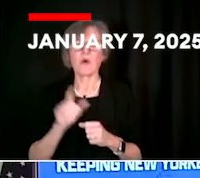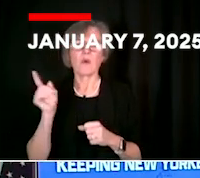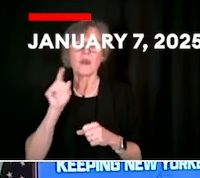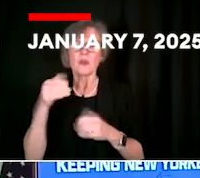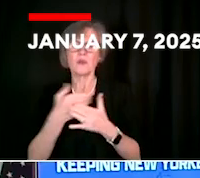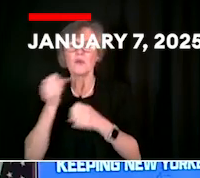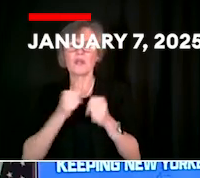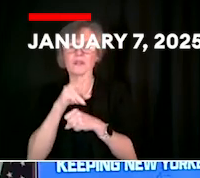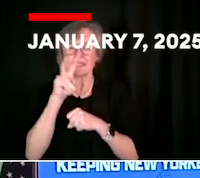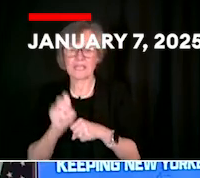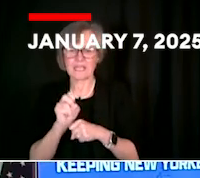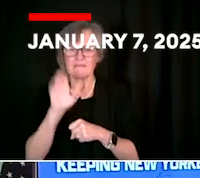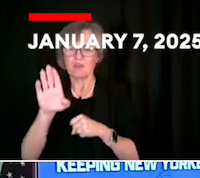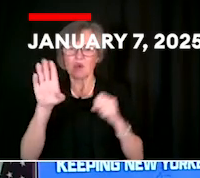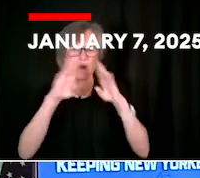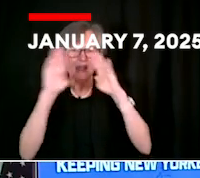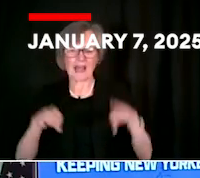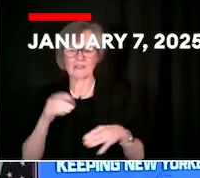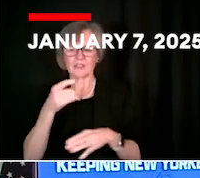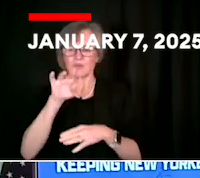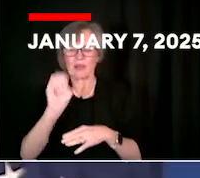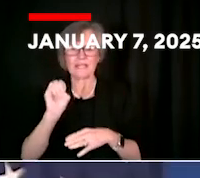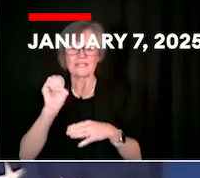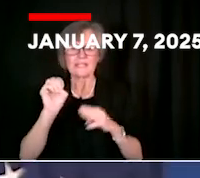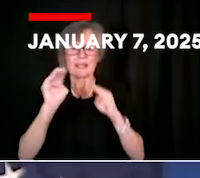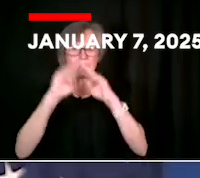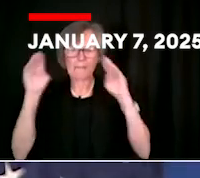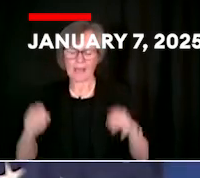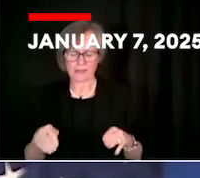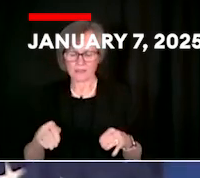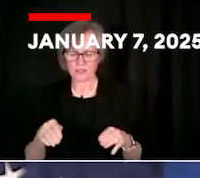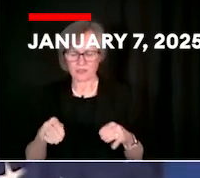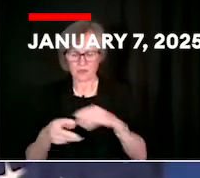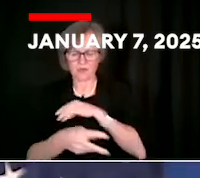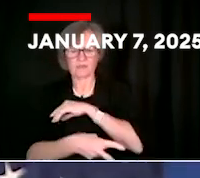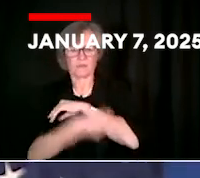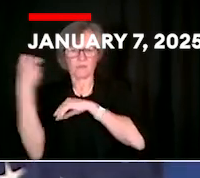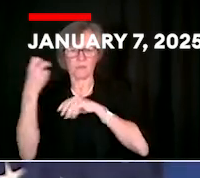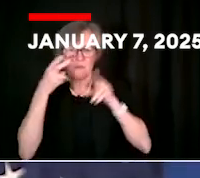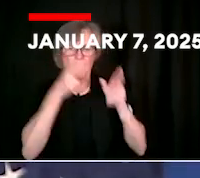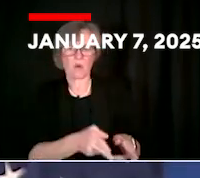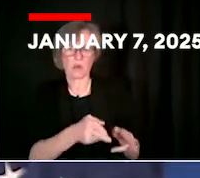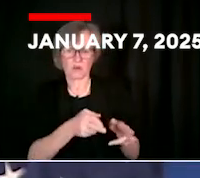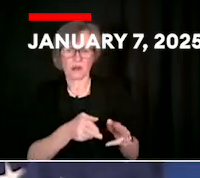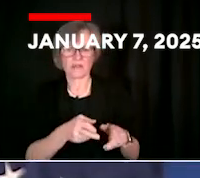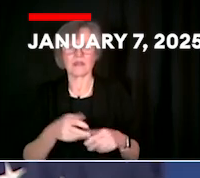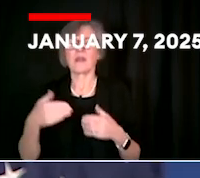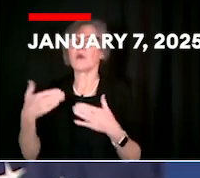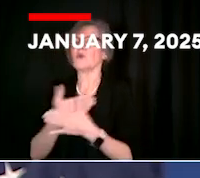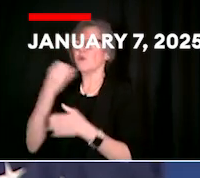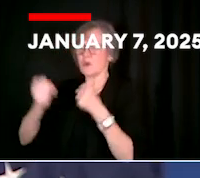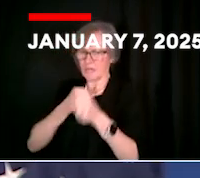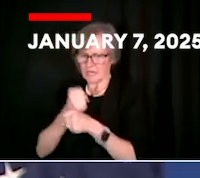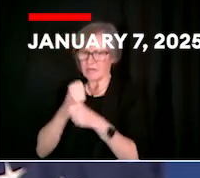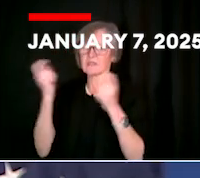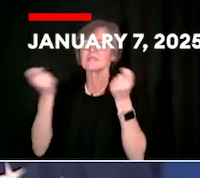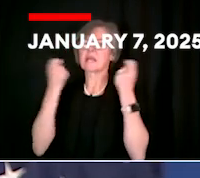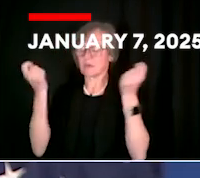when Gracie Mansion was burglarized? This is we have a New Year's is a New Year's celebration.